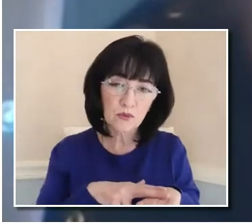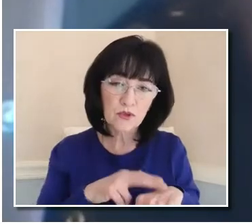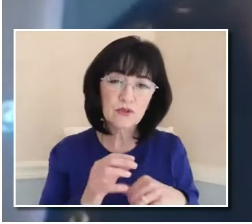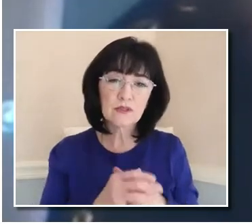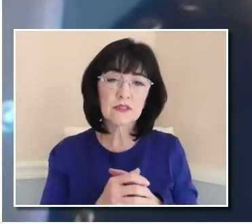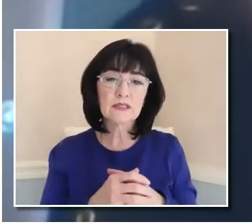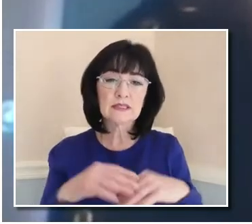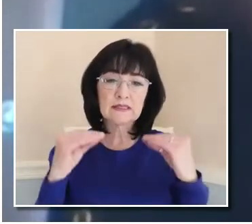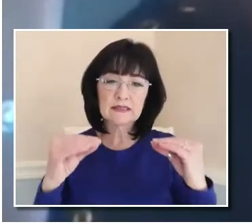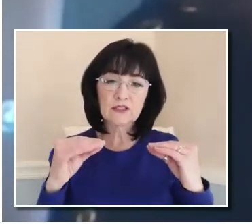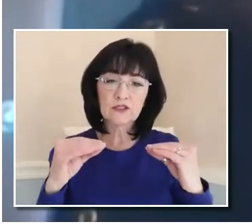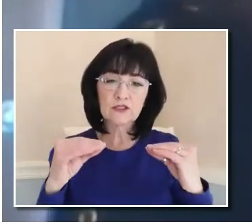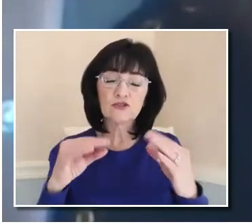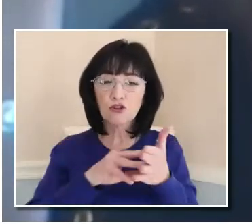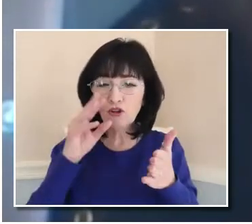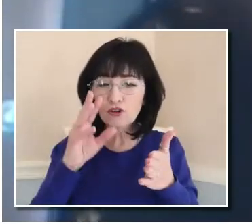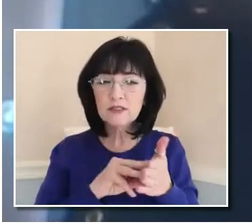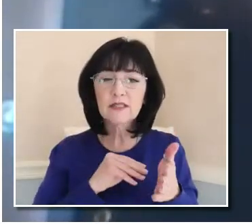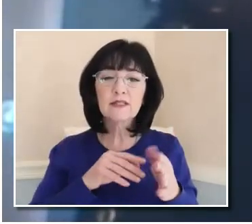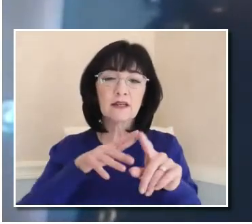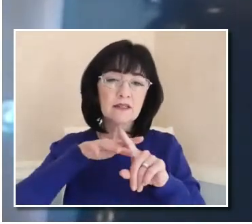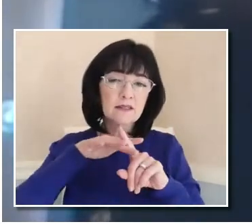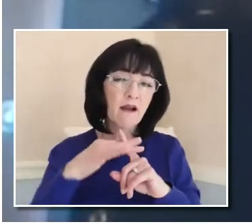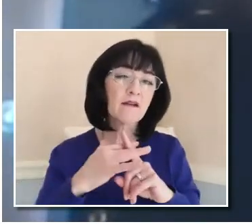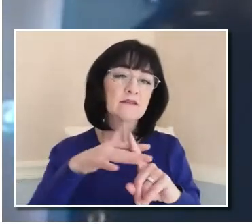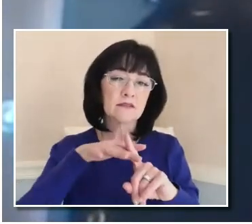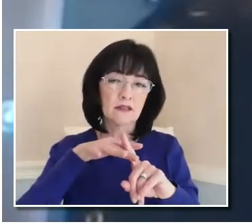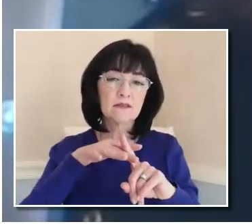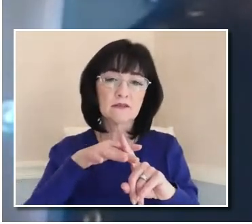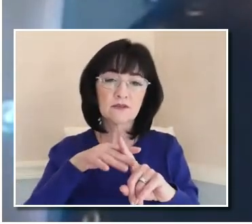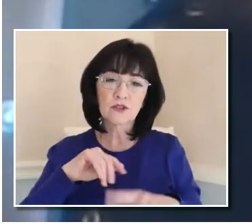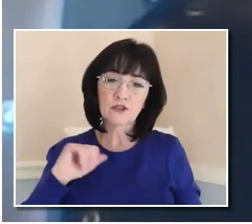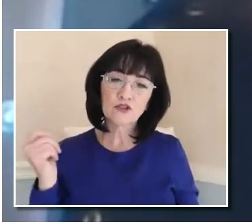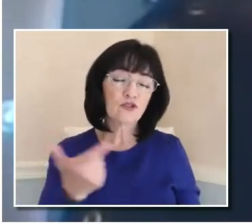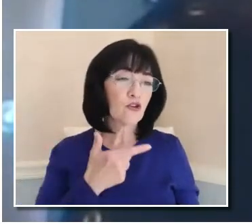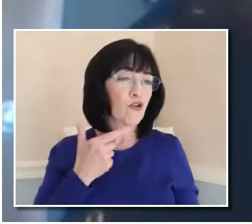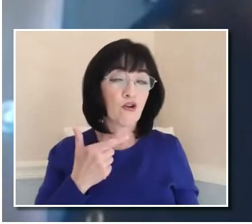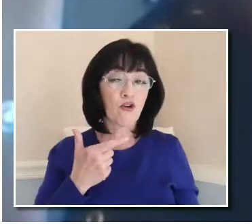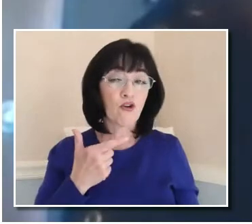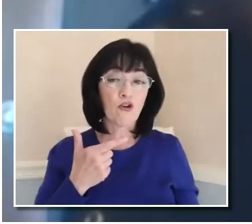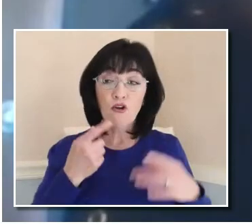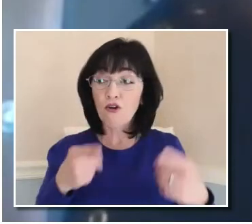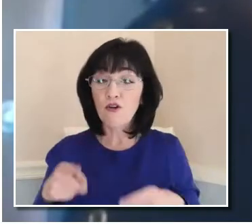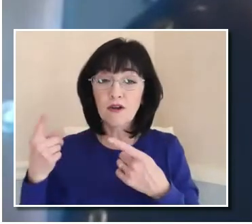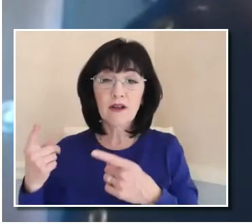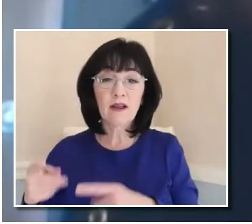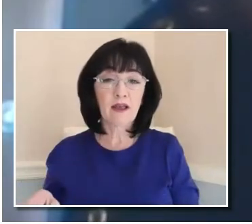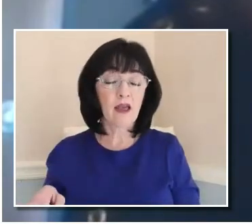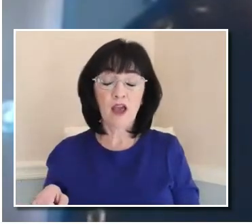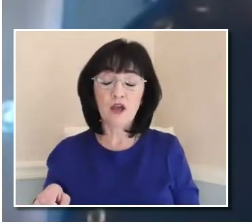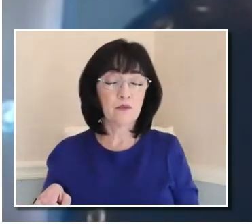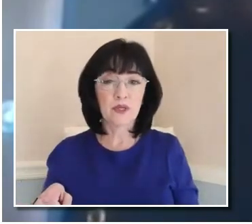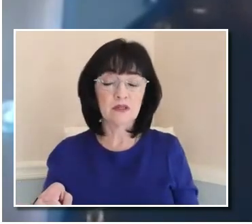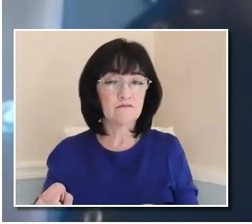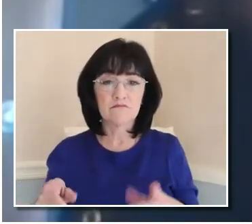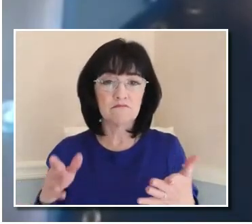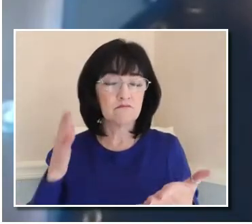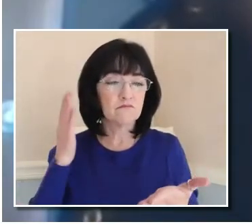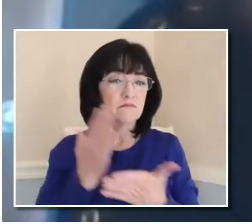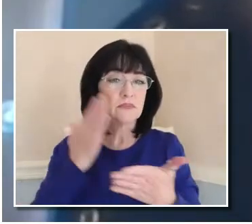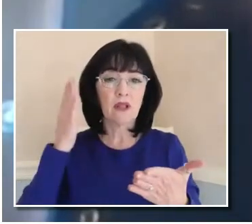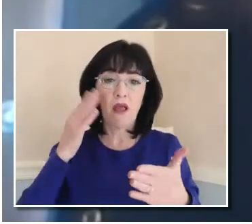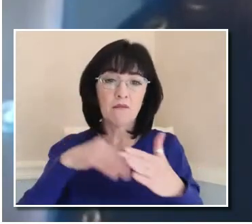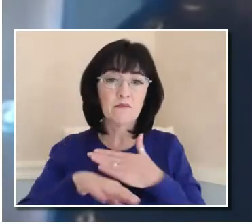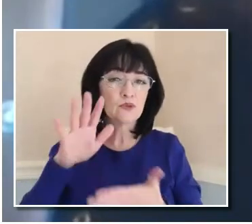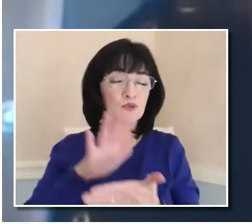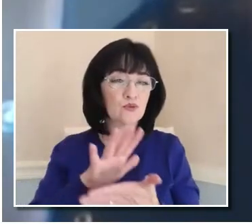teaching, learning, content. We were all just thrust into this uncertain space, right? So when you think about